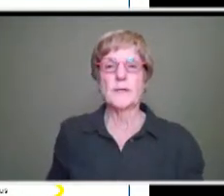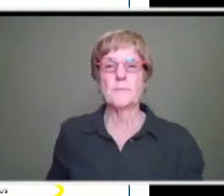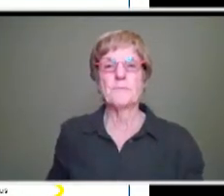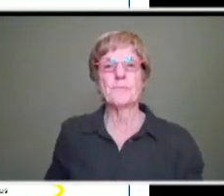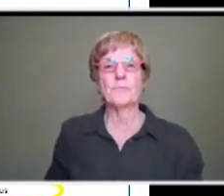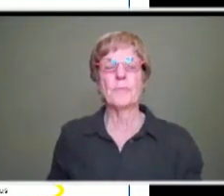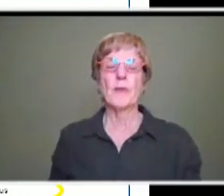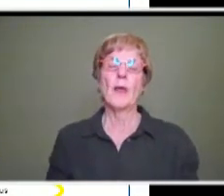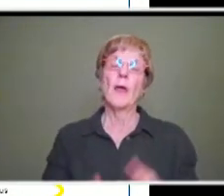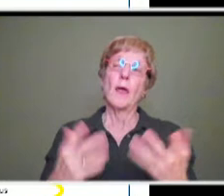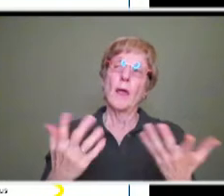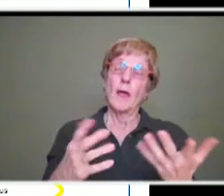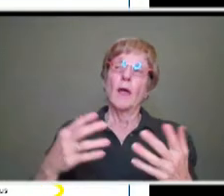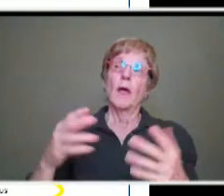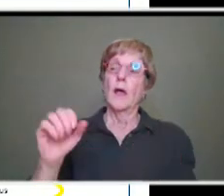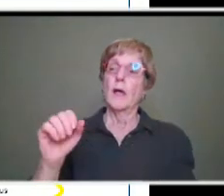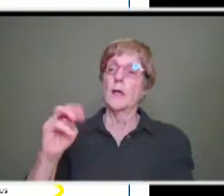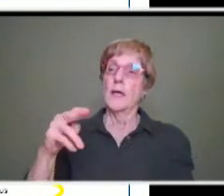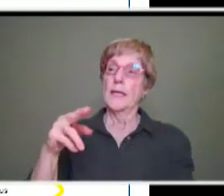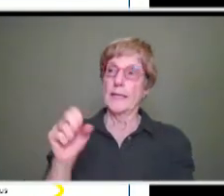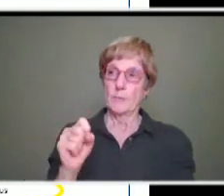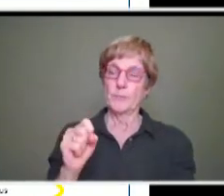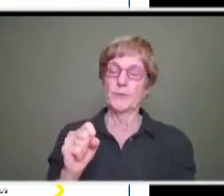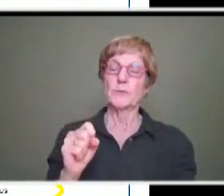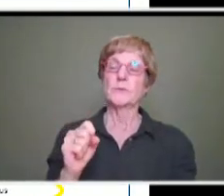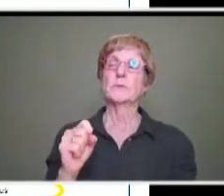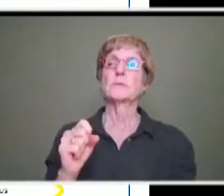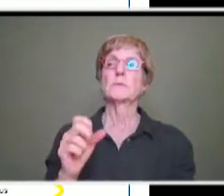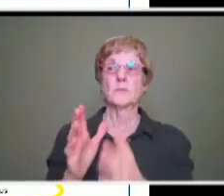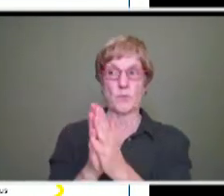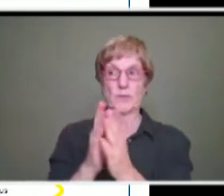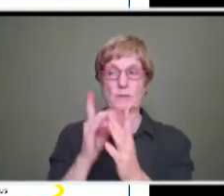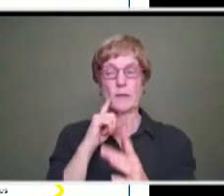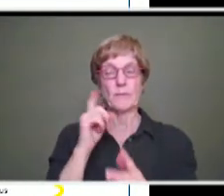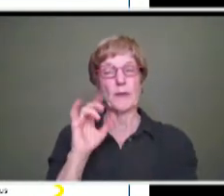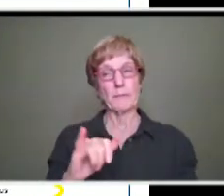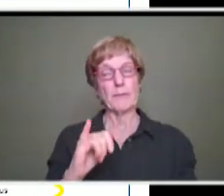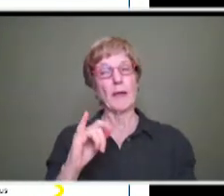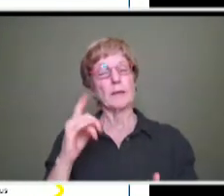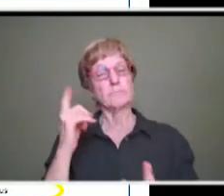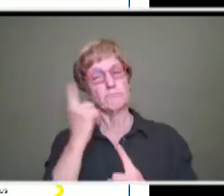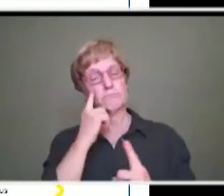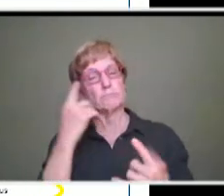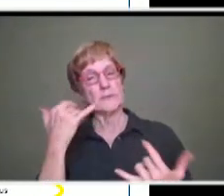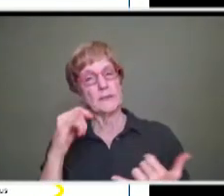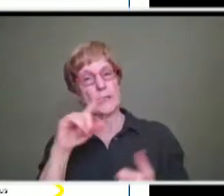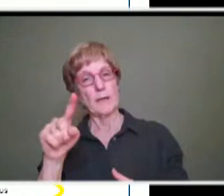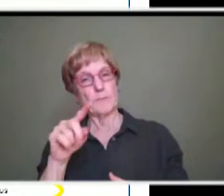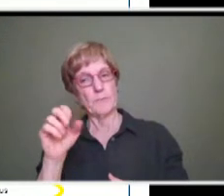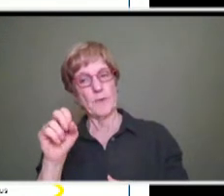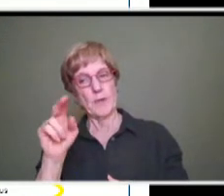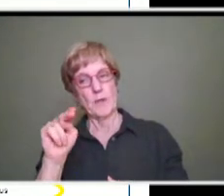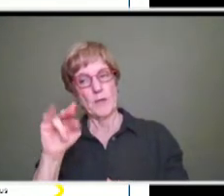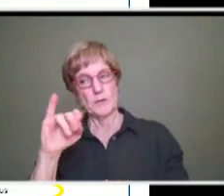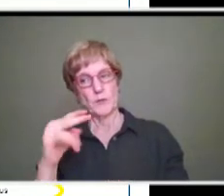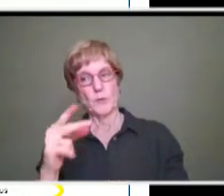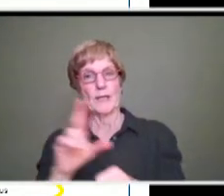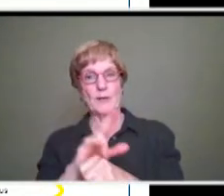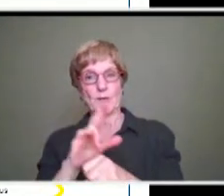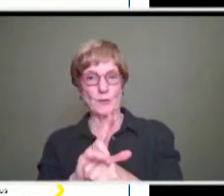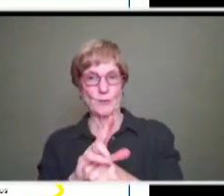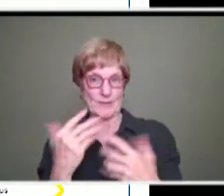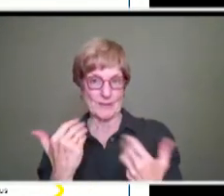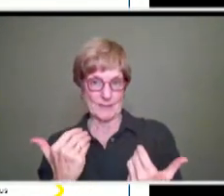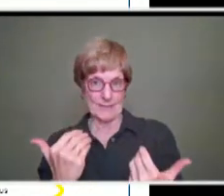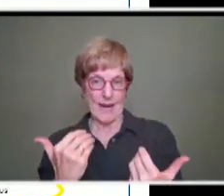with the campus Place type recommendation I think that recommendation looks mainly at the existing zoning and the uses that are there now more